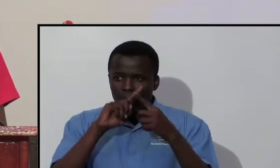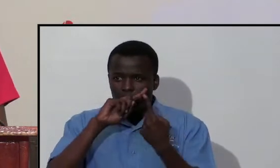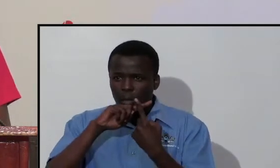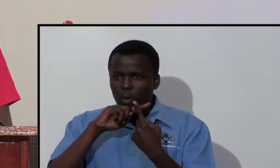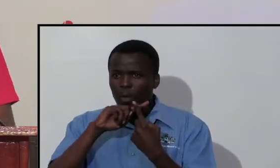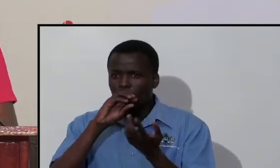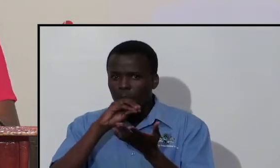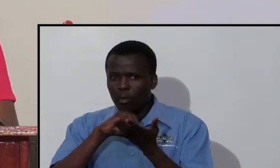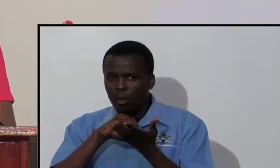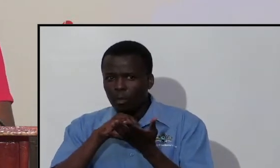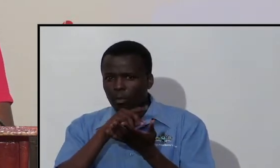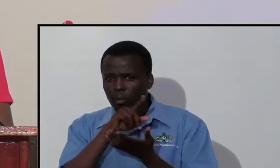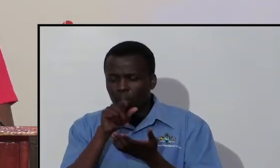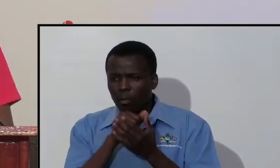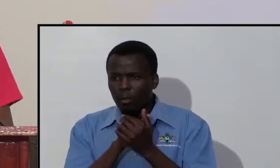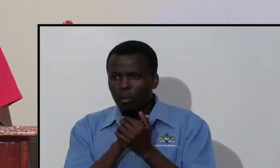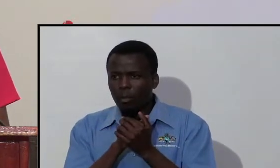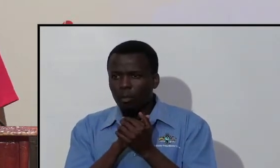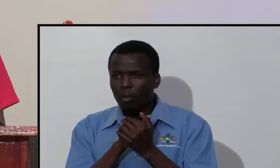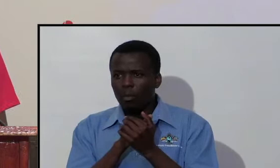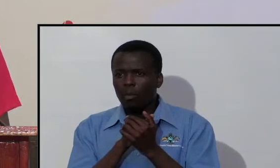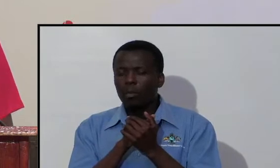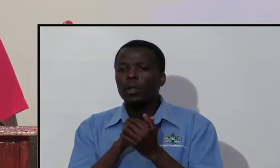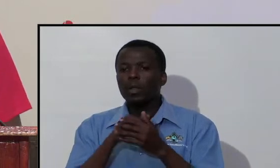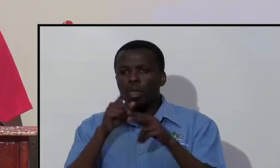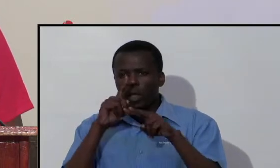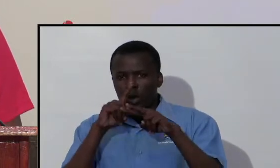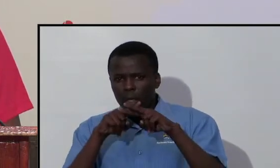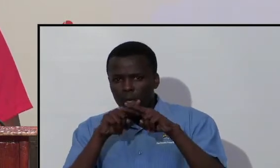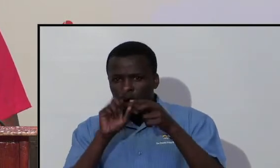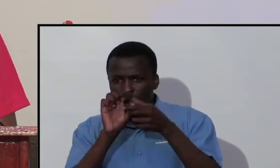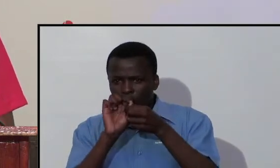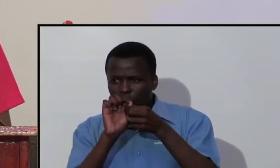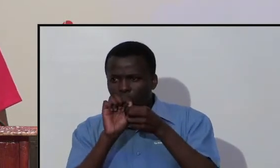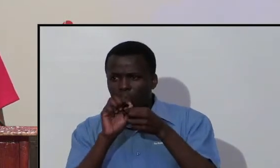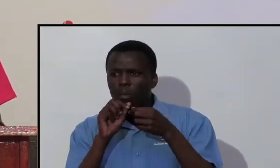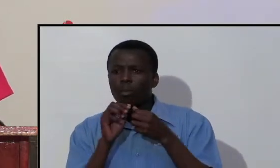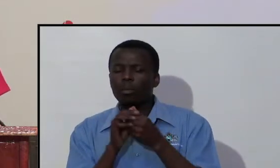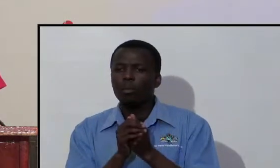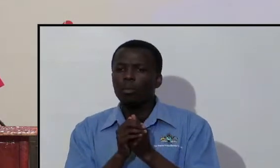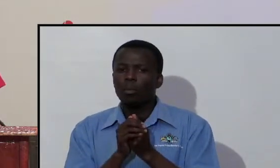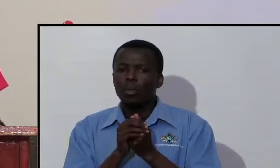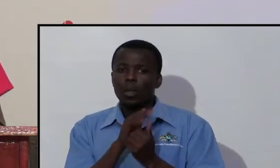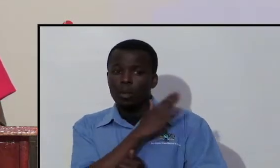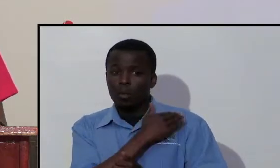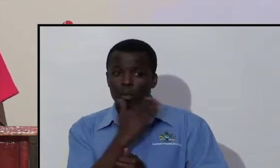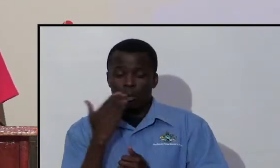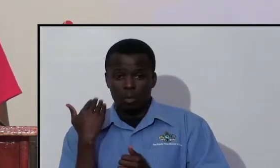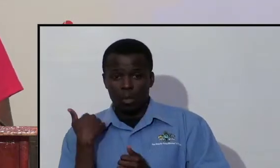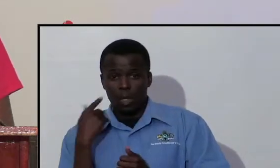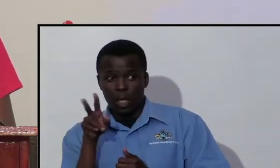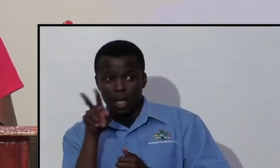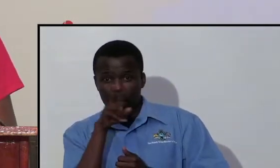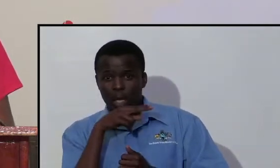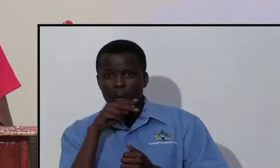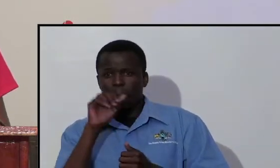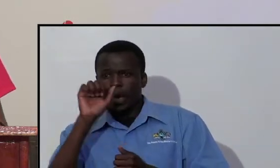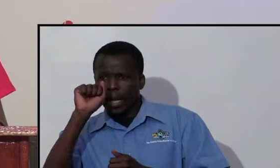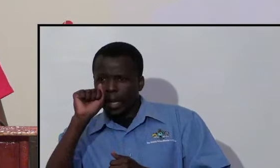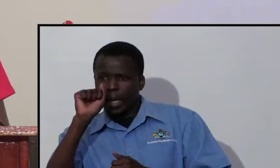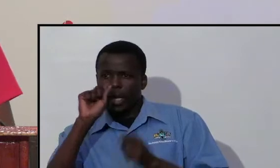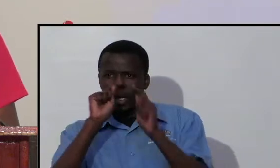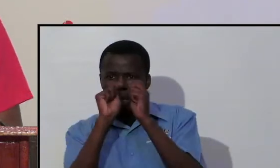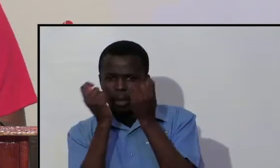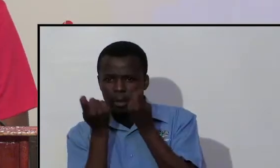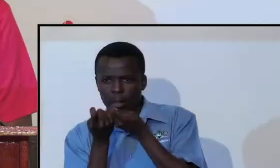society, and the nature team. Honorable Minister, I call them my A-team.